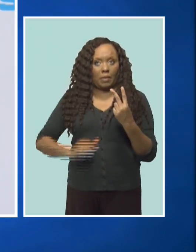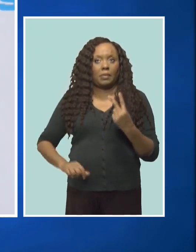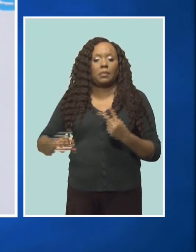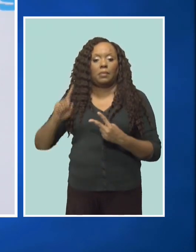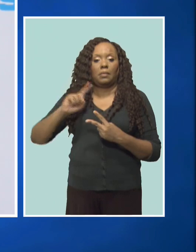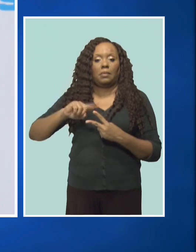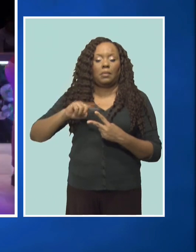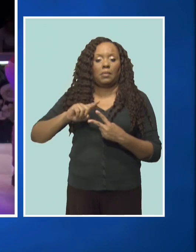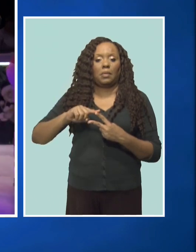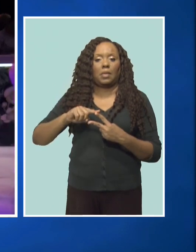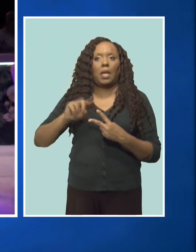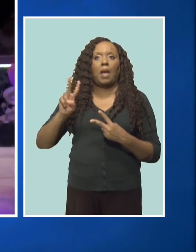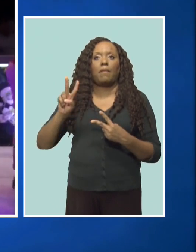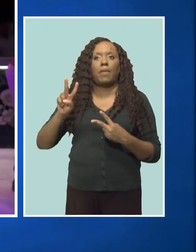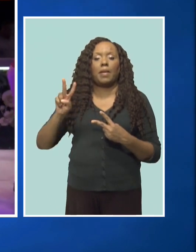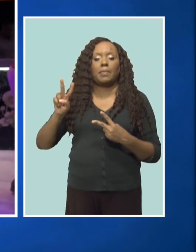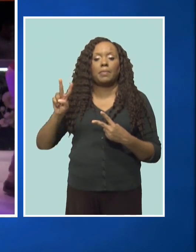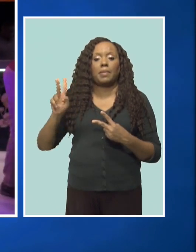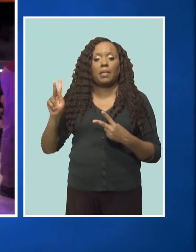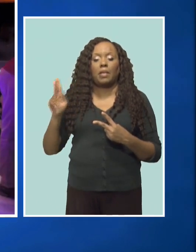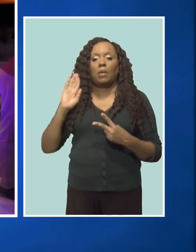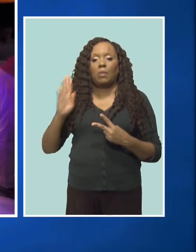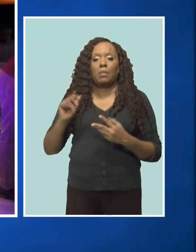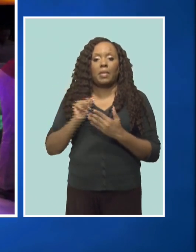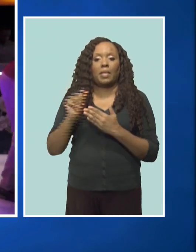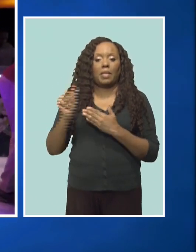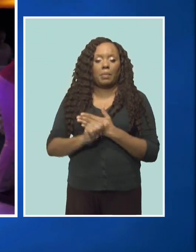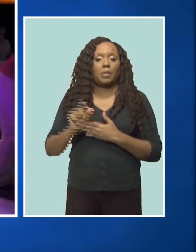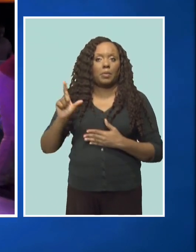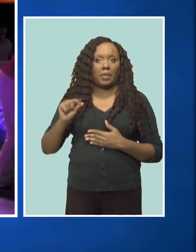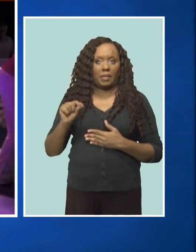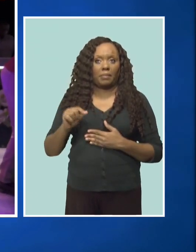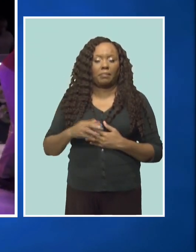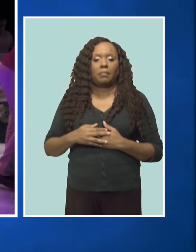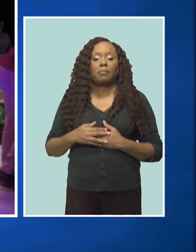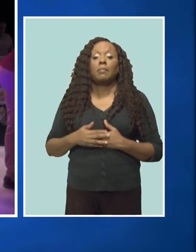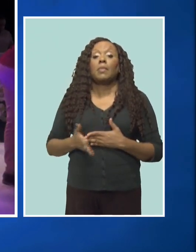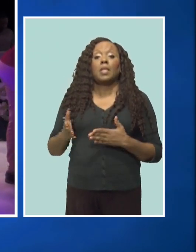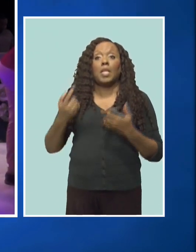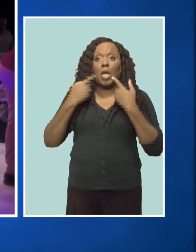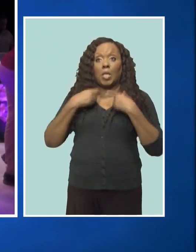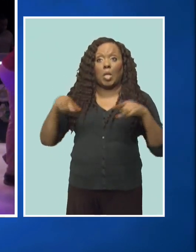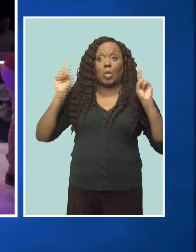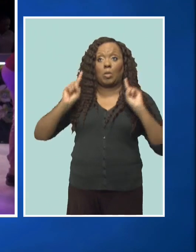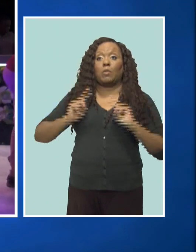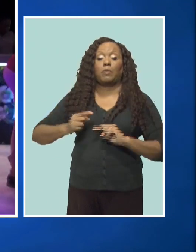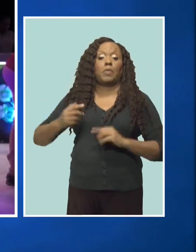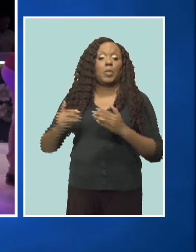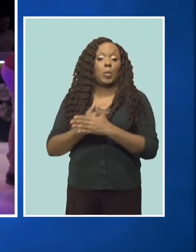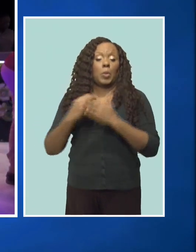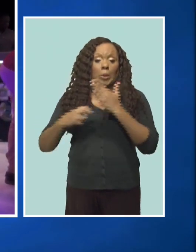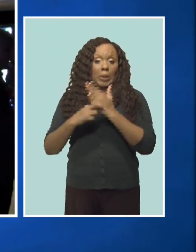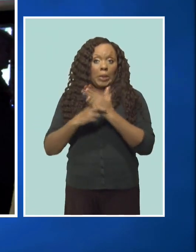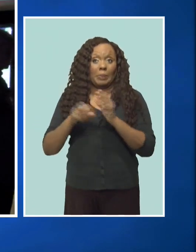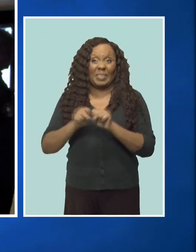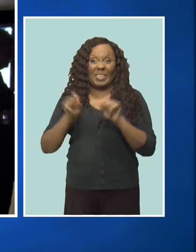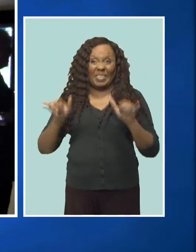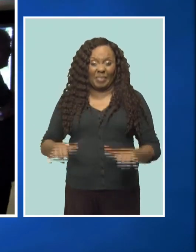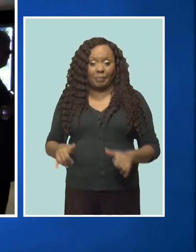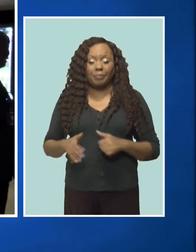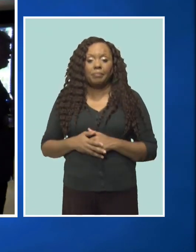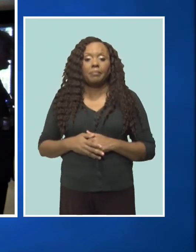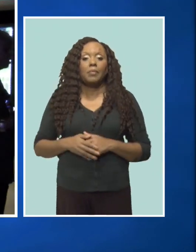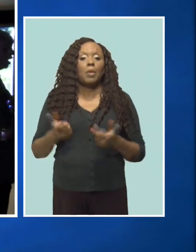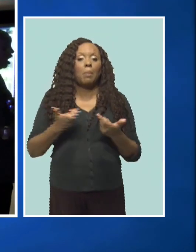20th of April. The announcement was made at the launch of their new ticketing system, Event Pass. Mr. Fagan says shows